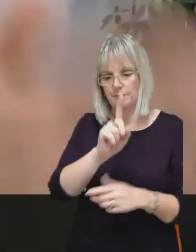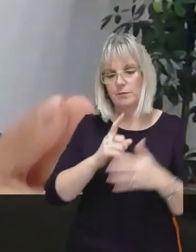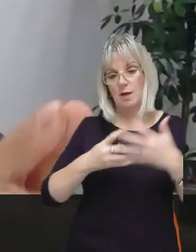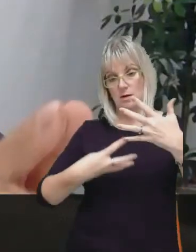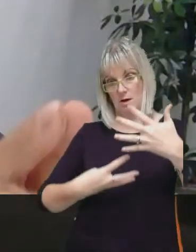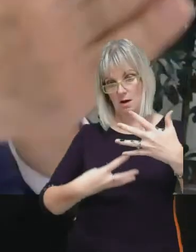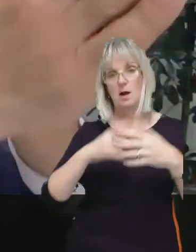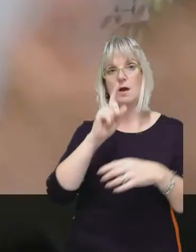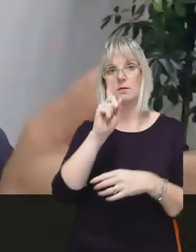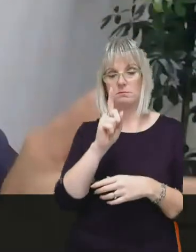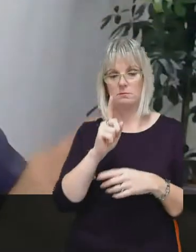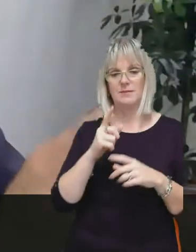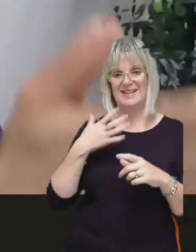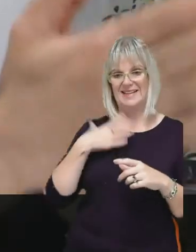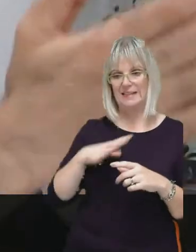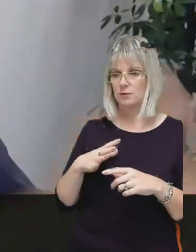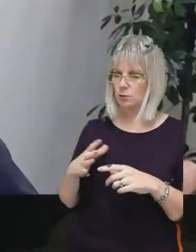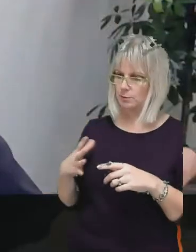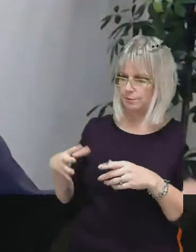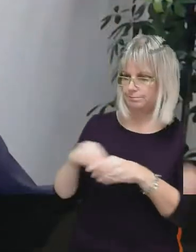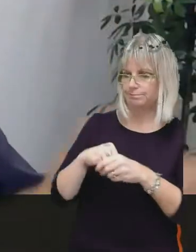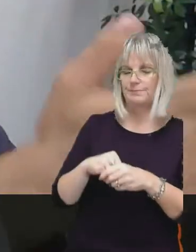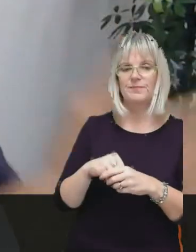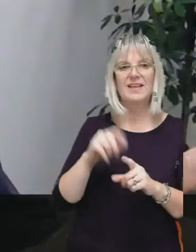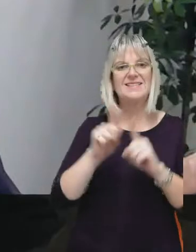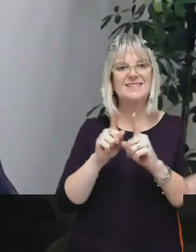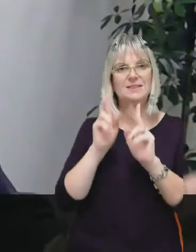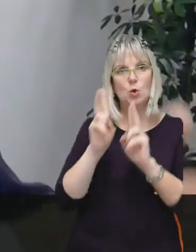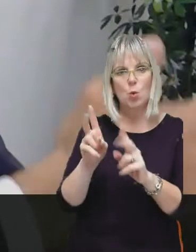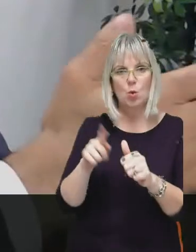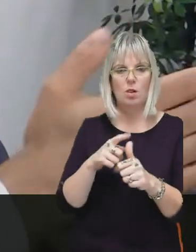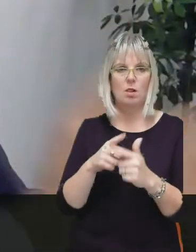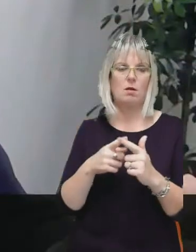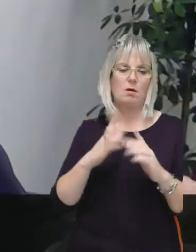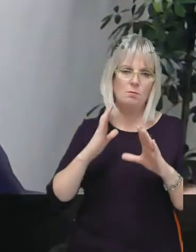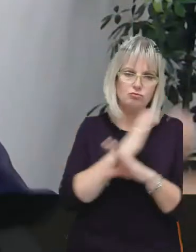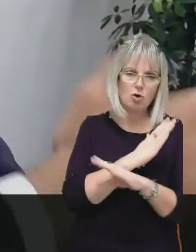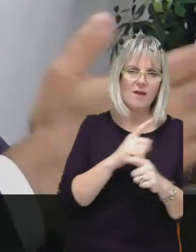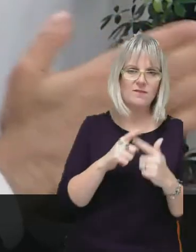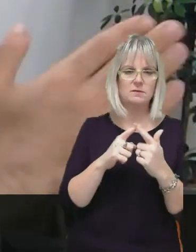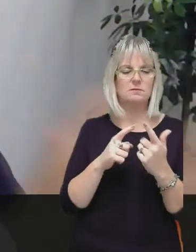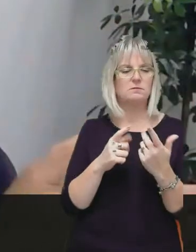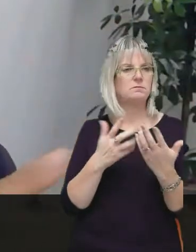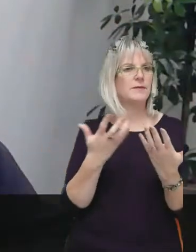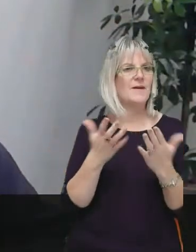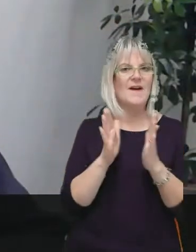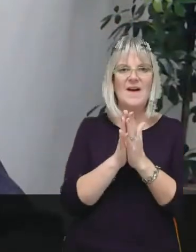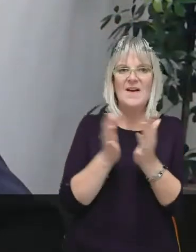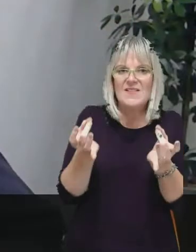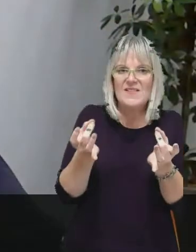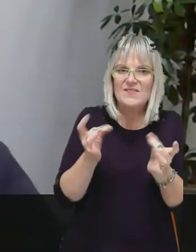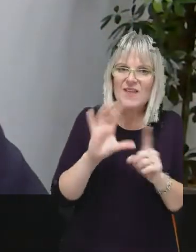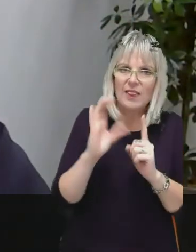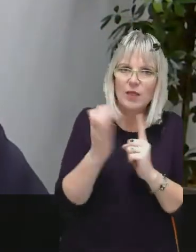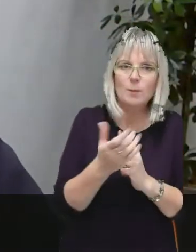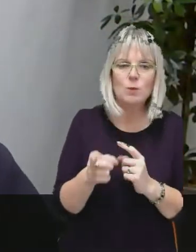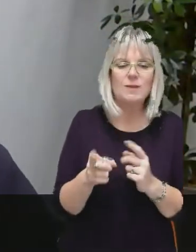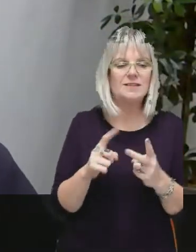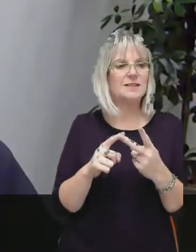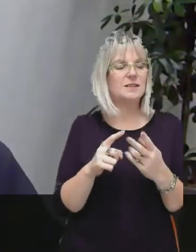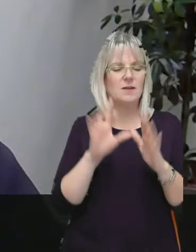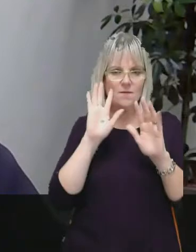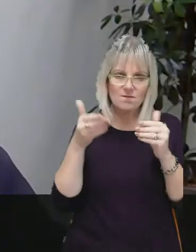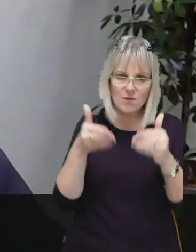from councils, from the public sector, from the private sector, from faith communities, from community groups, from voluntary groups, will be things